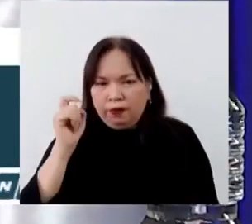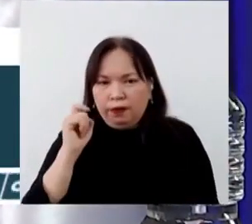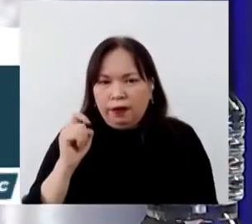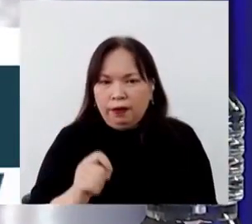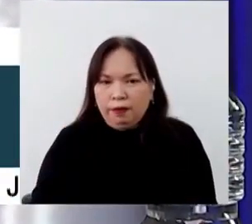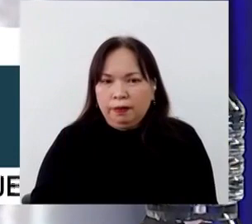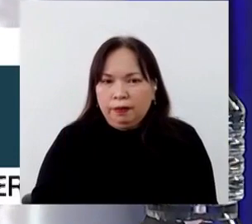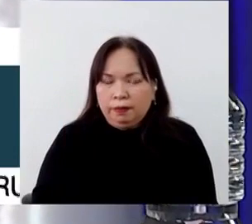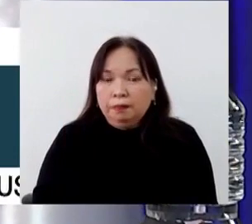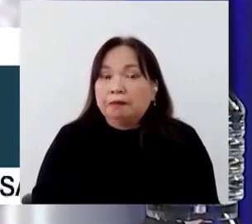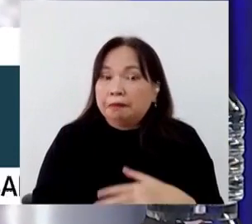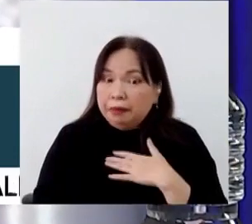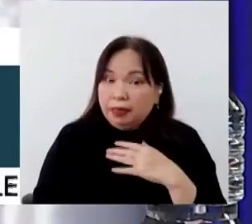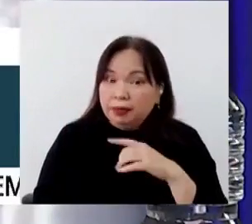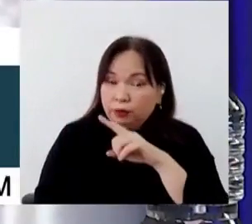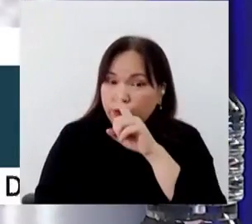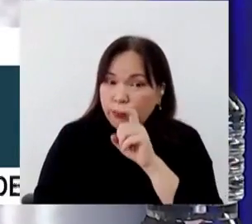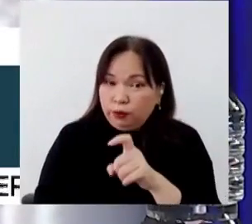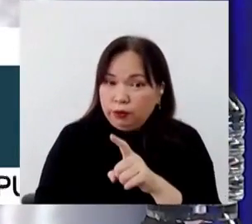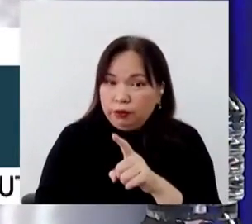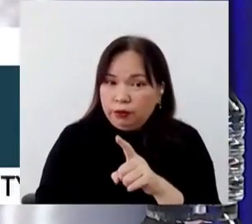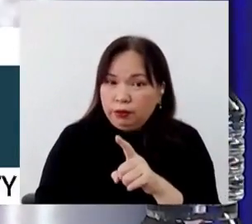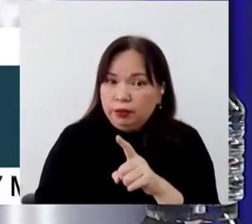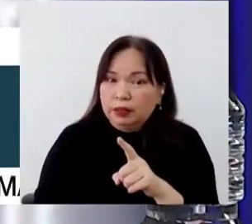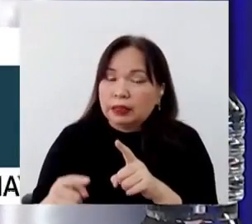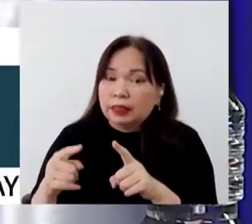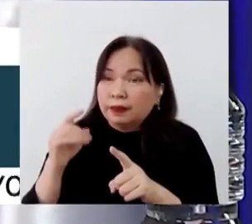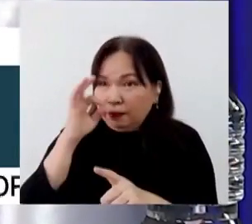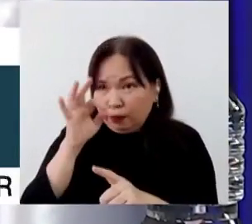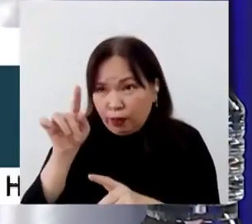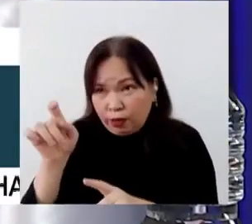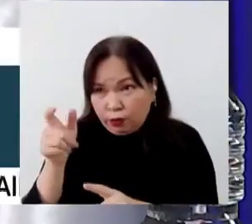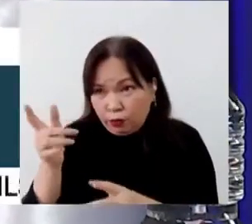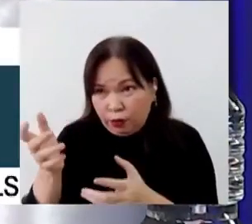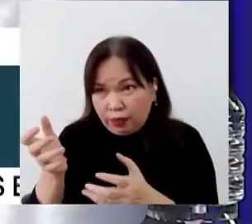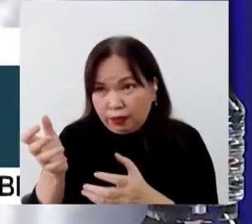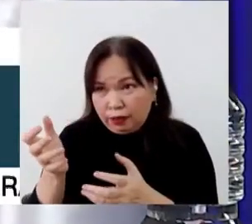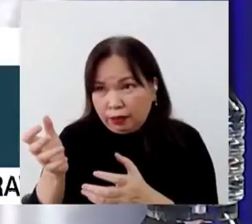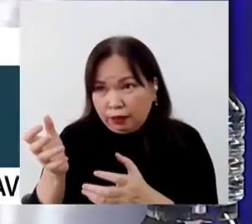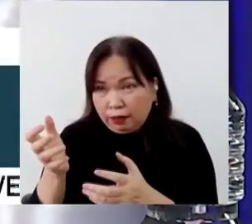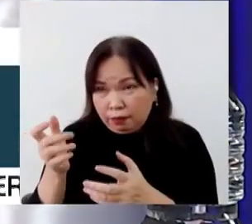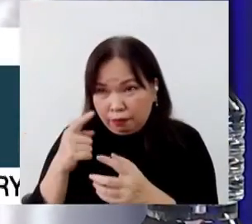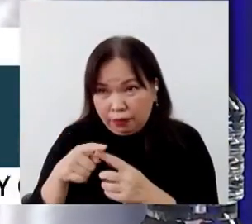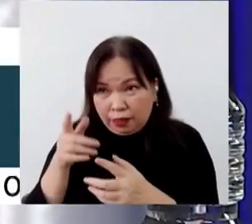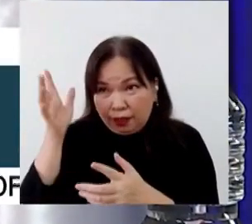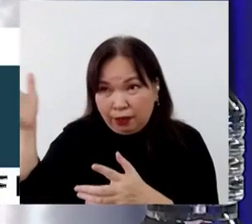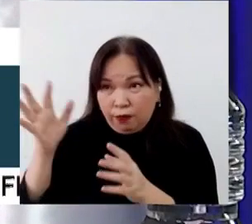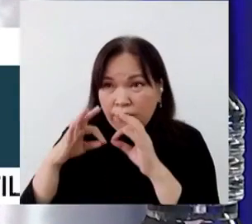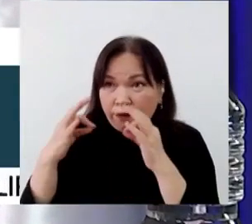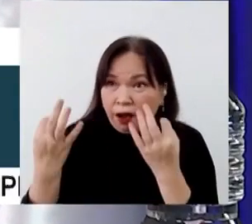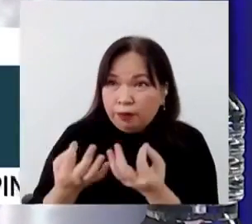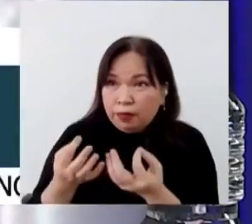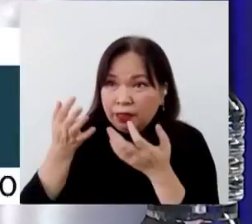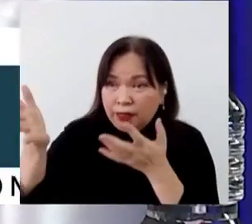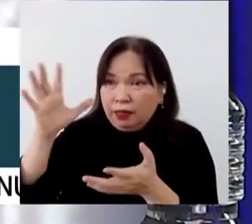said, papayag ba yung ating mga kababayan na hindi kasama yung kanilang mga asawa?